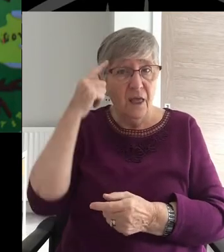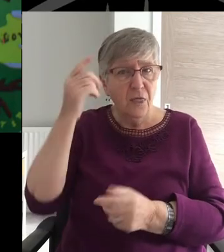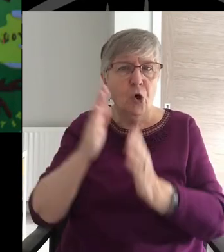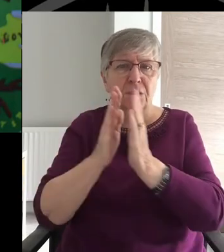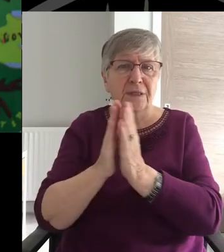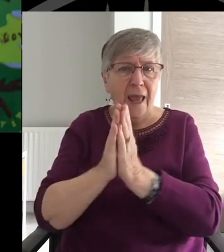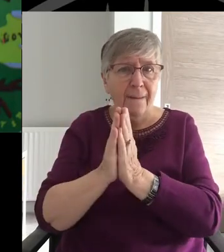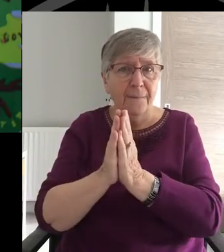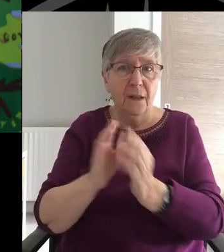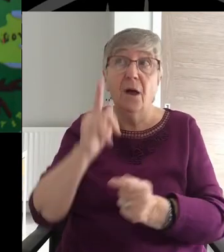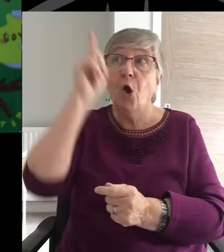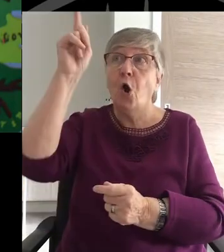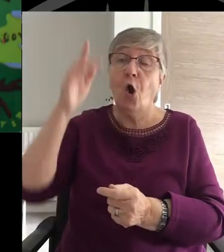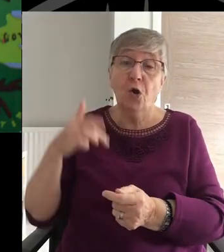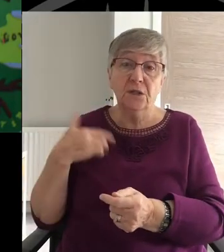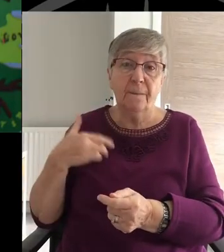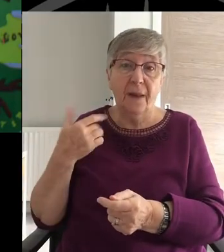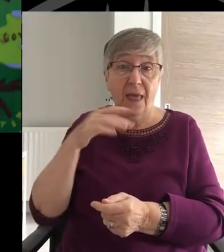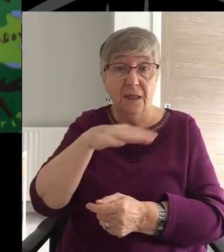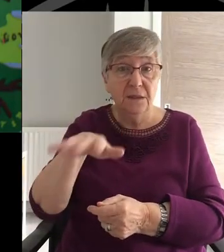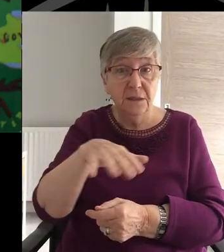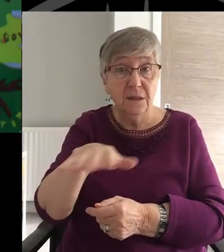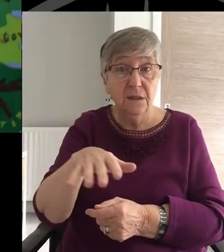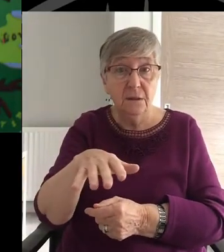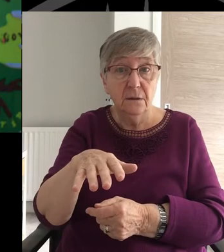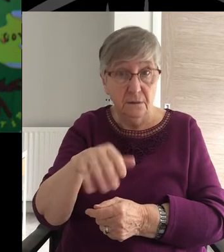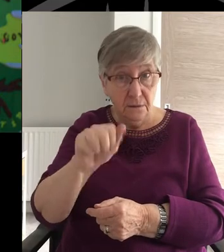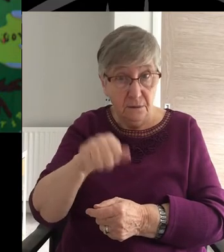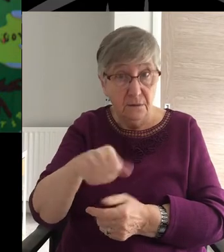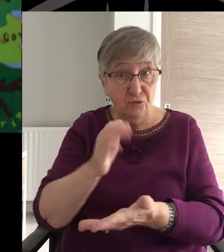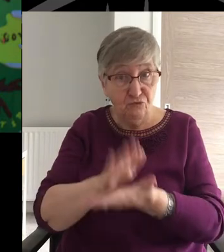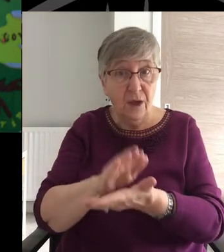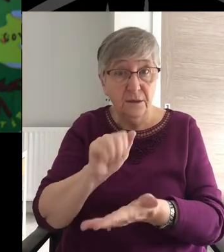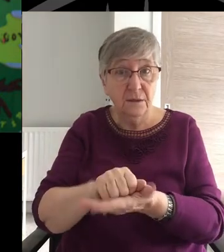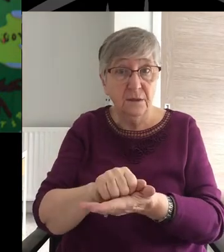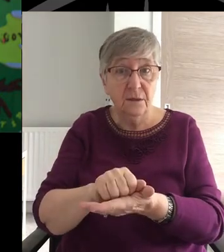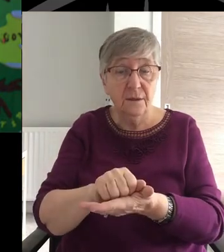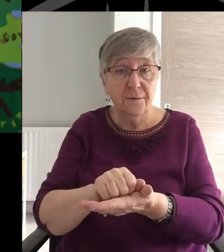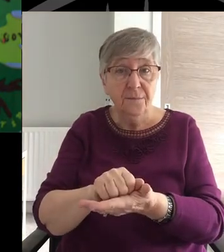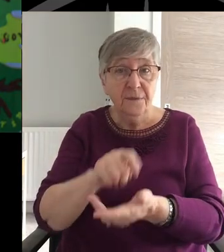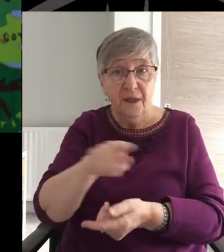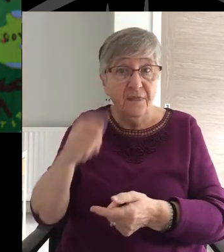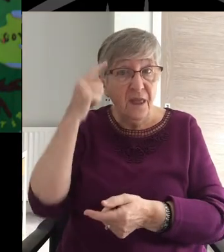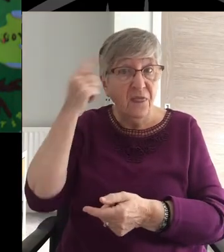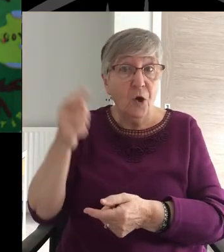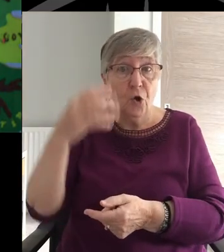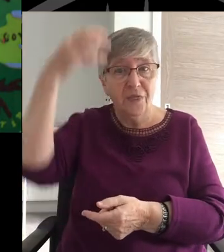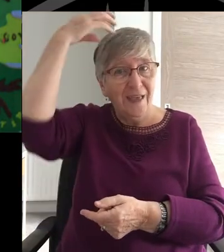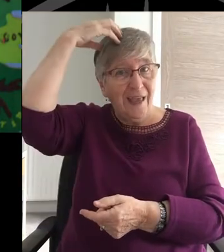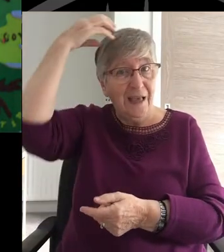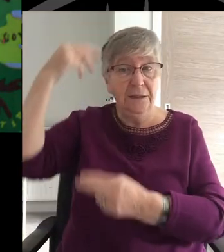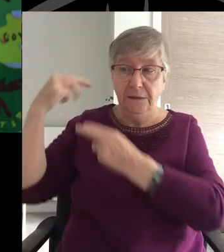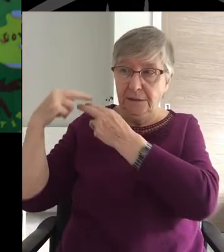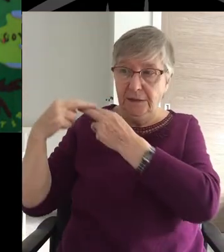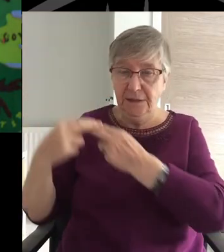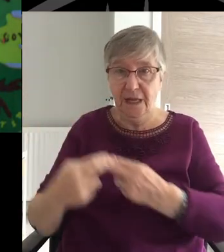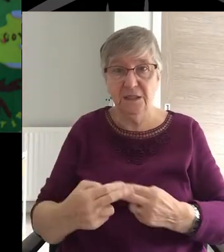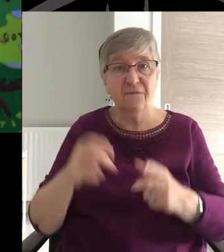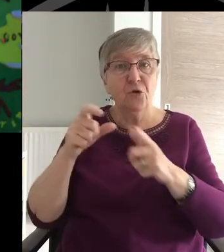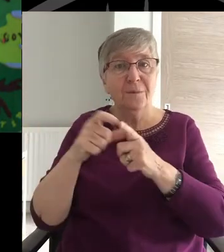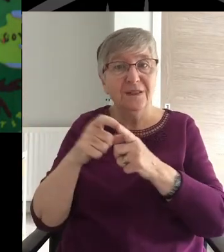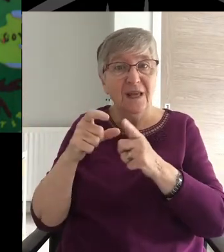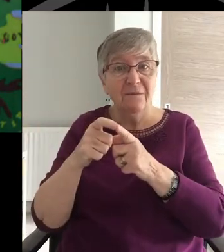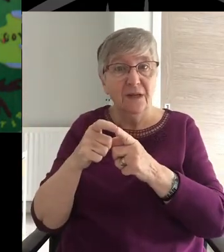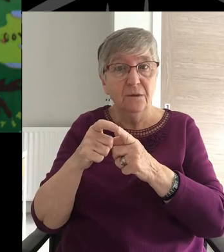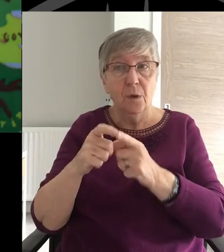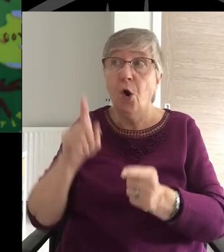temple was God's dwelling place. It was. They thought the kings descended from David were God's